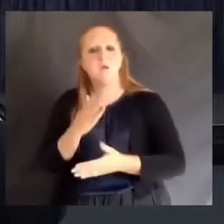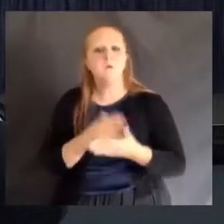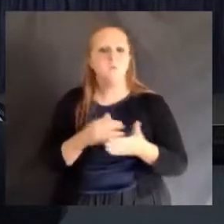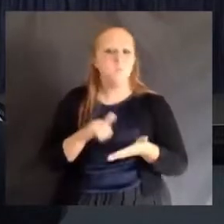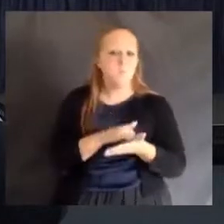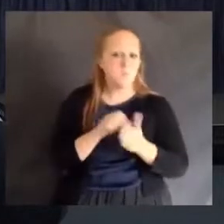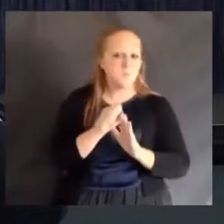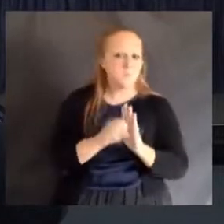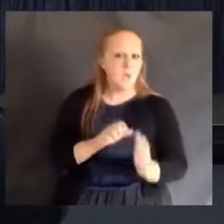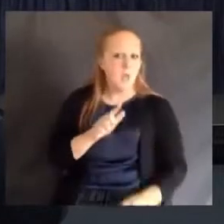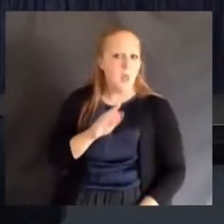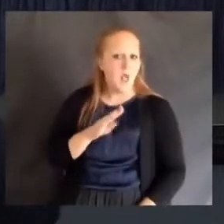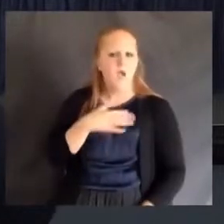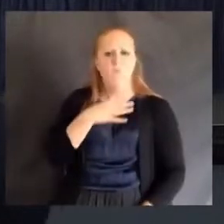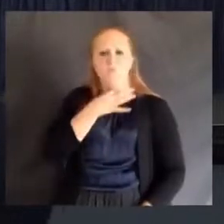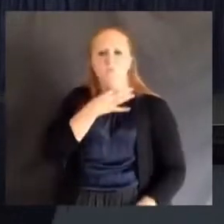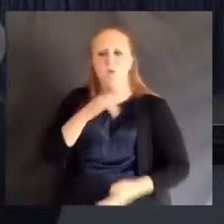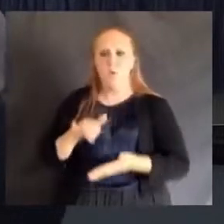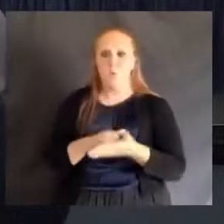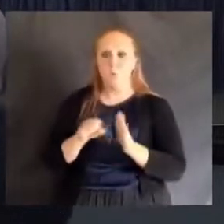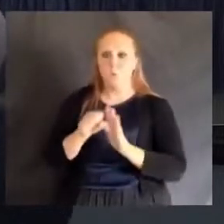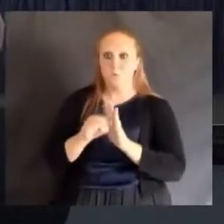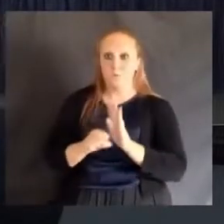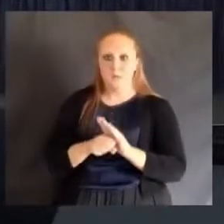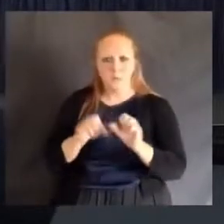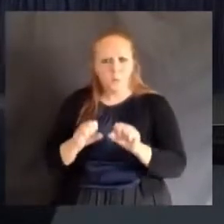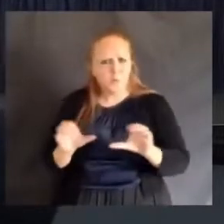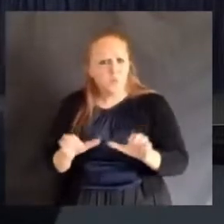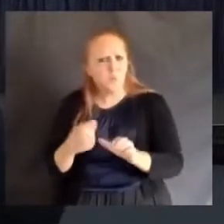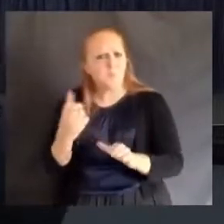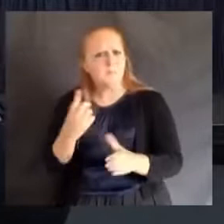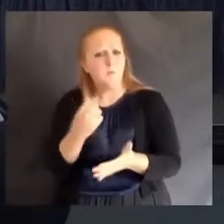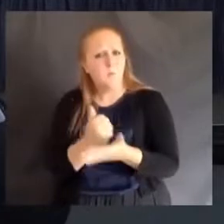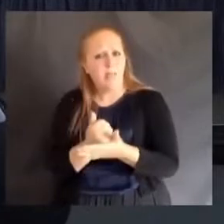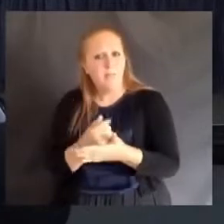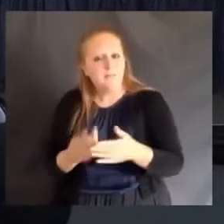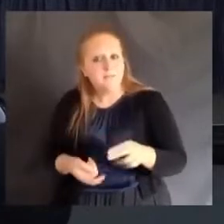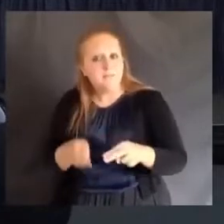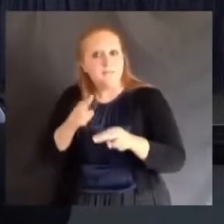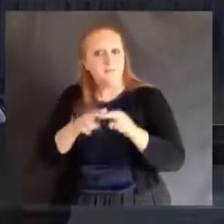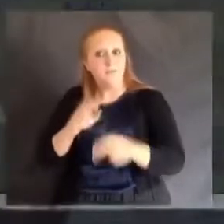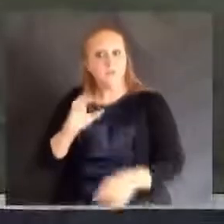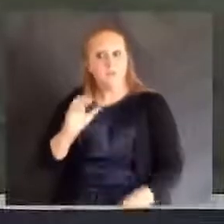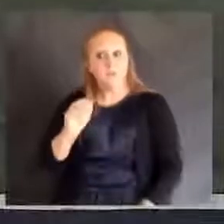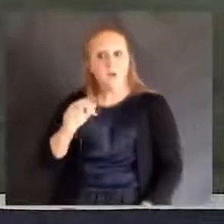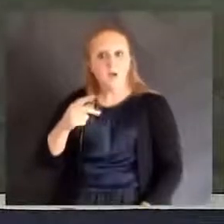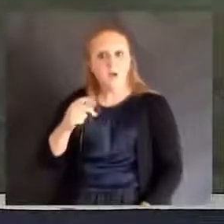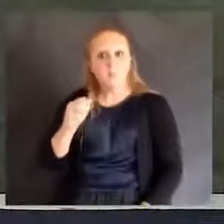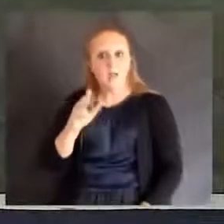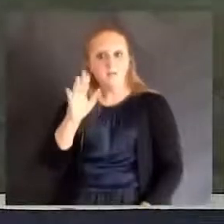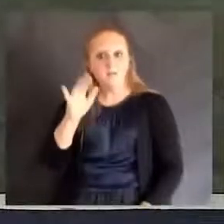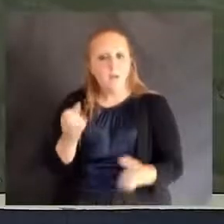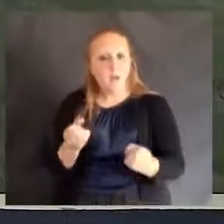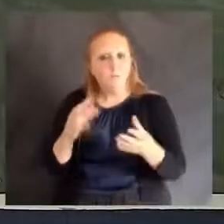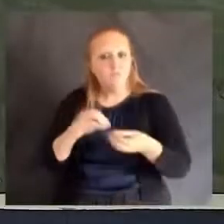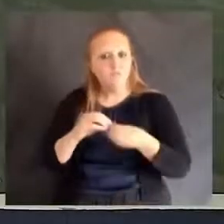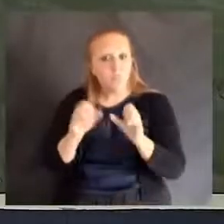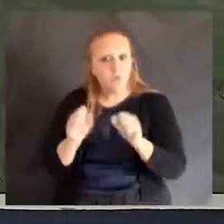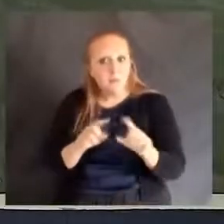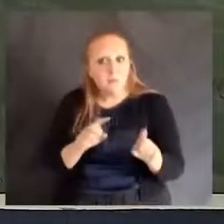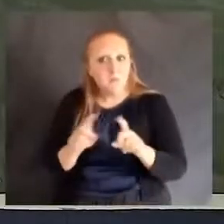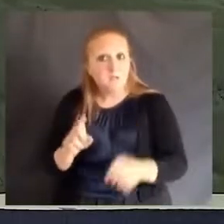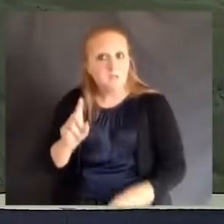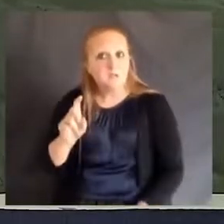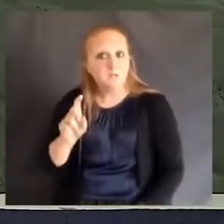anything the state needs to be doing to increase capacity so that these tests are useful and you're not getting results 8 days later? I